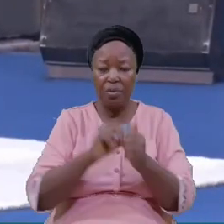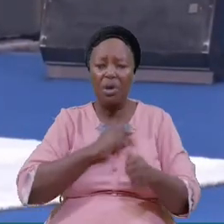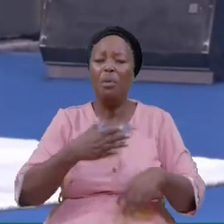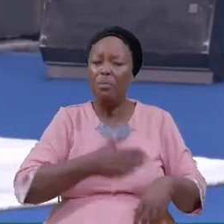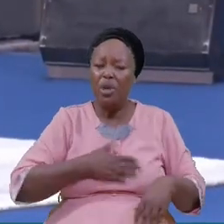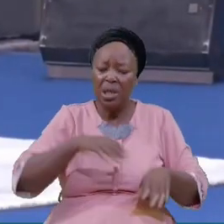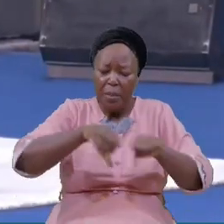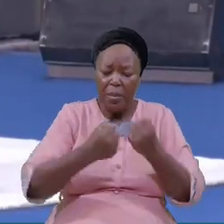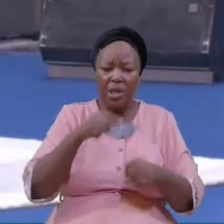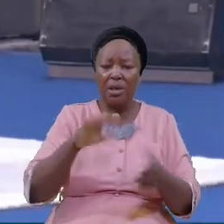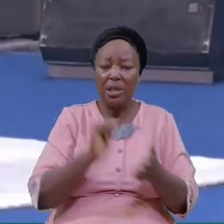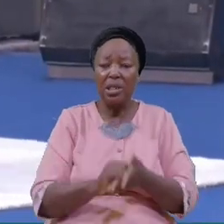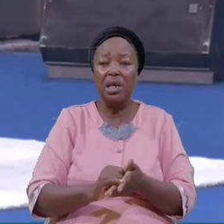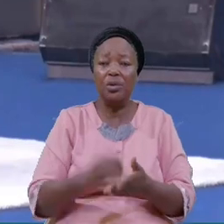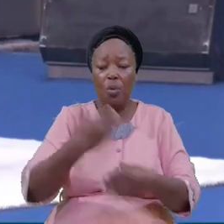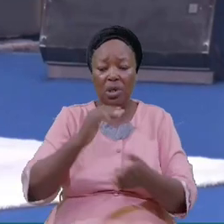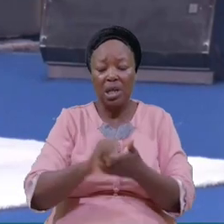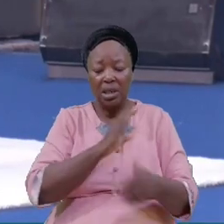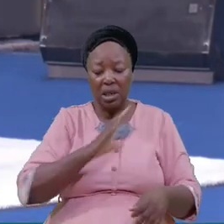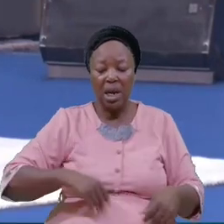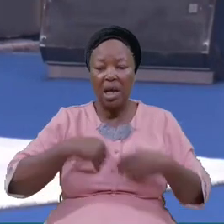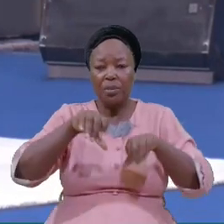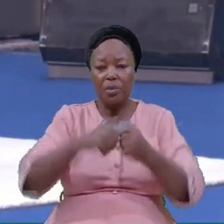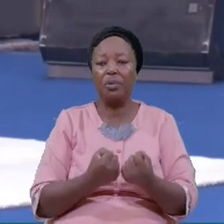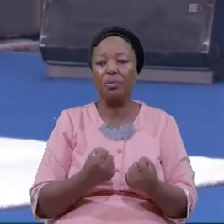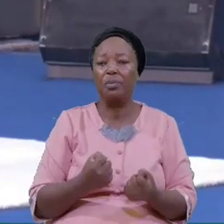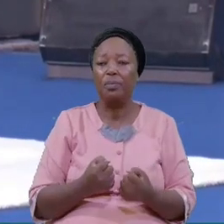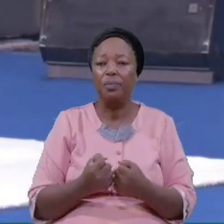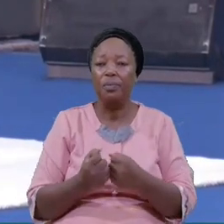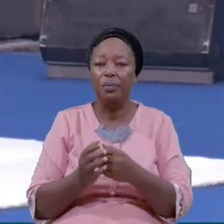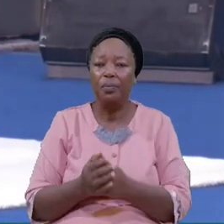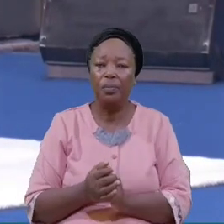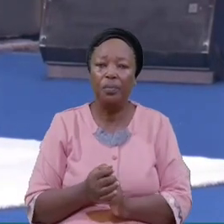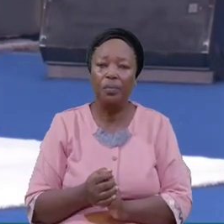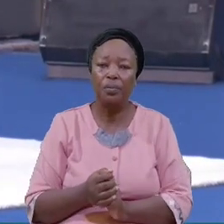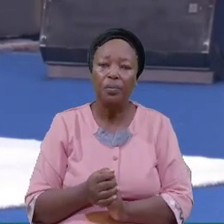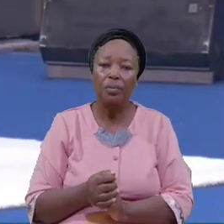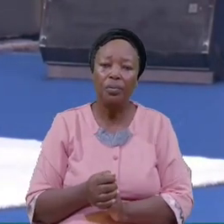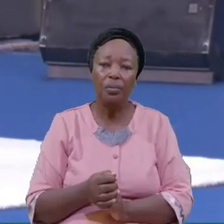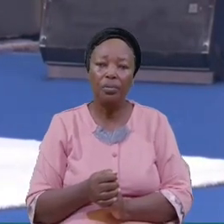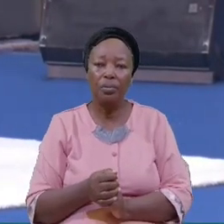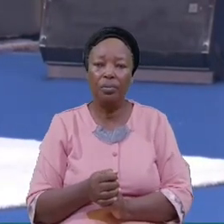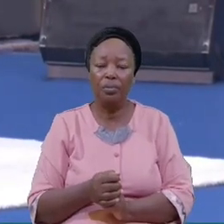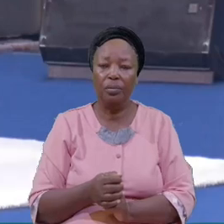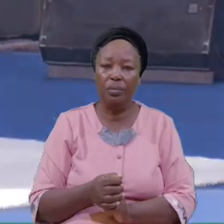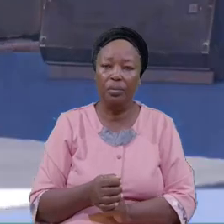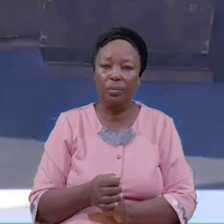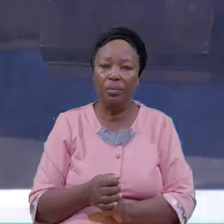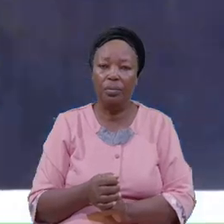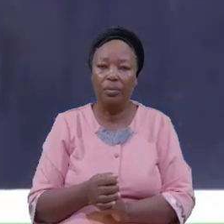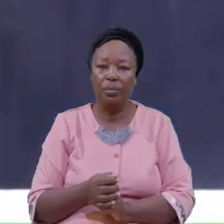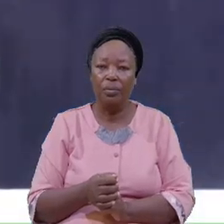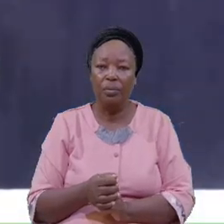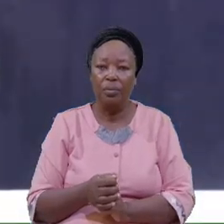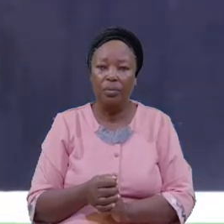broken down. Nous érigeons des murs de séparation entre tribus et tribus dans la même église. L'autre église, l'autre district là-bas, ils sont de